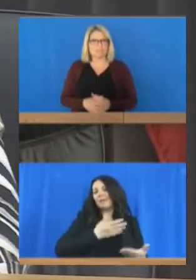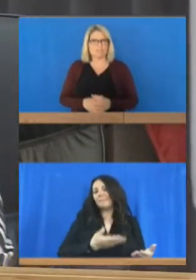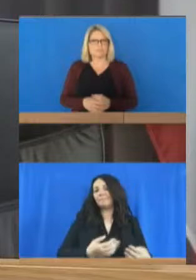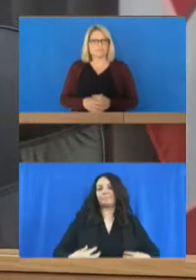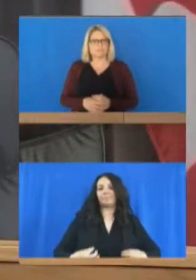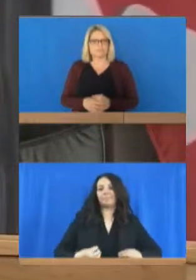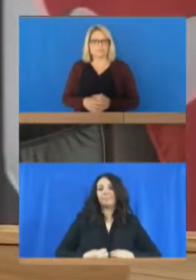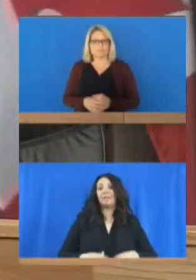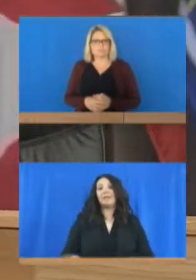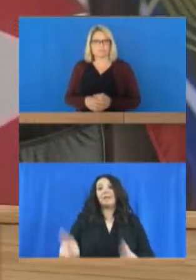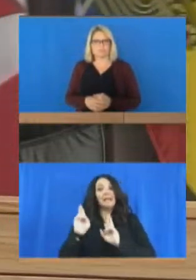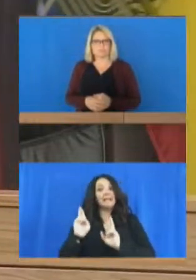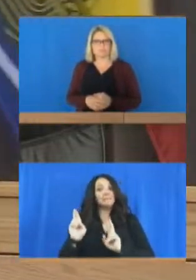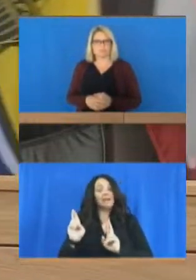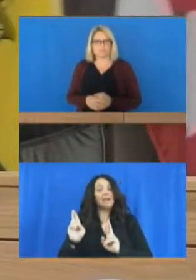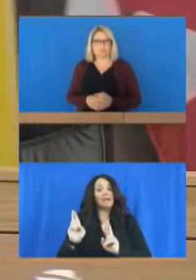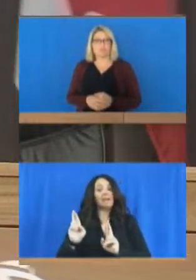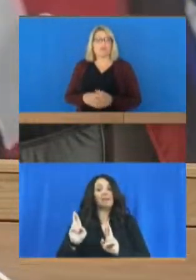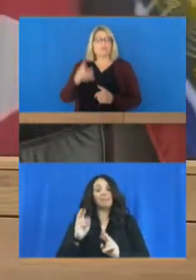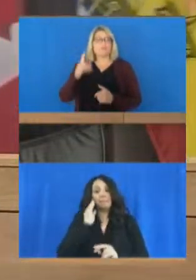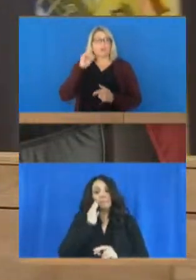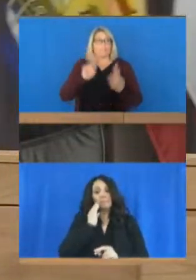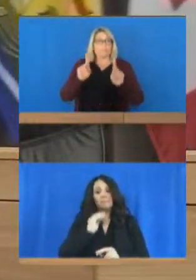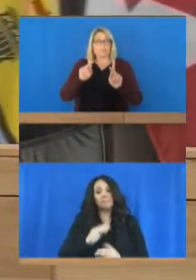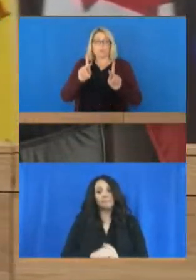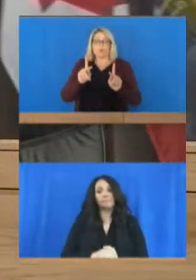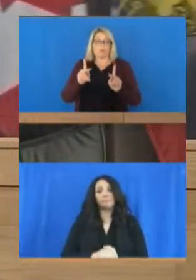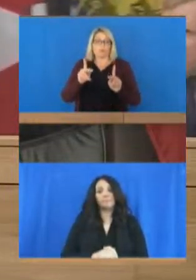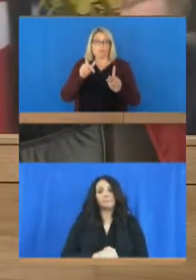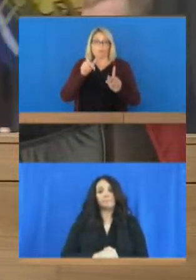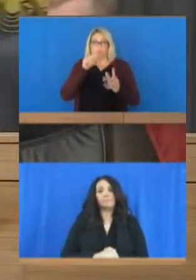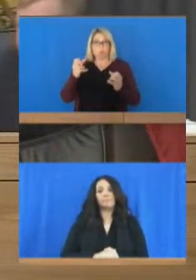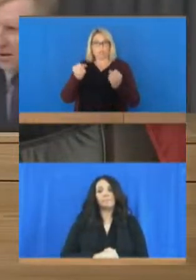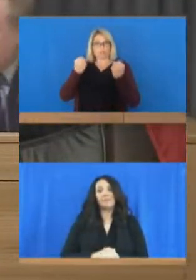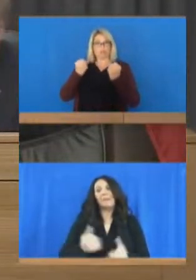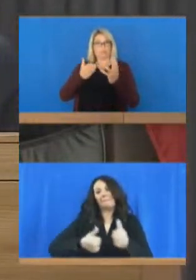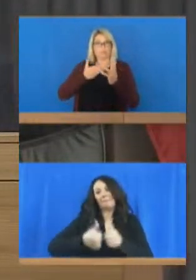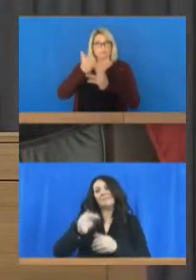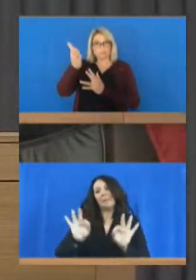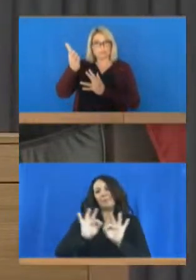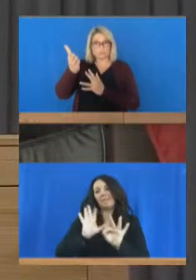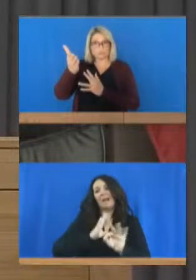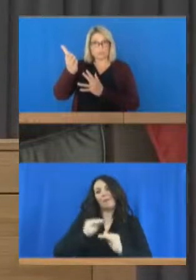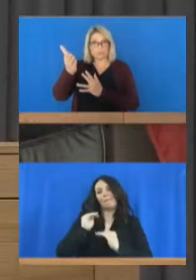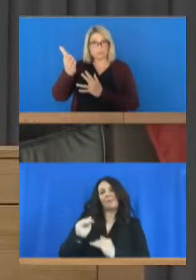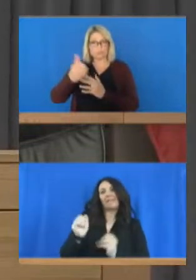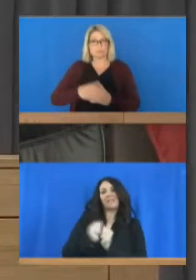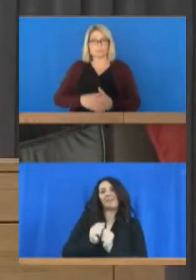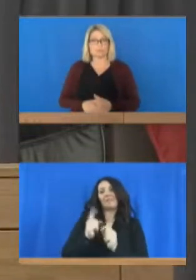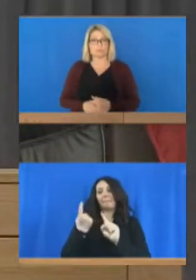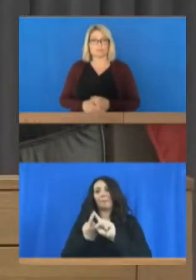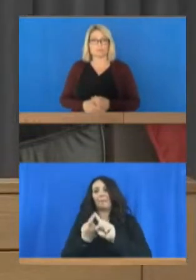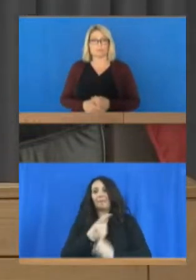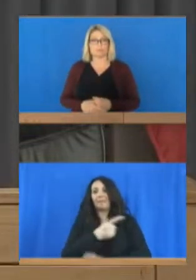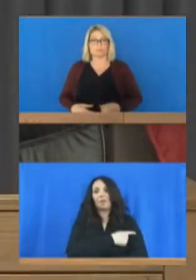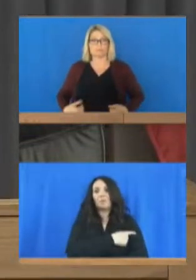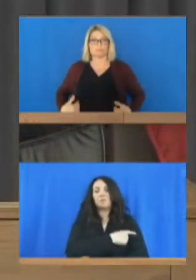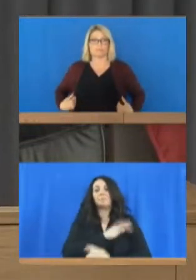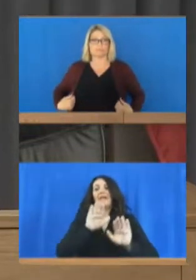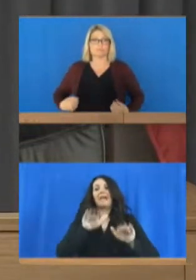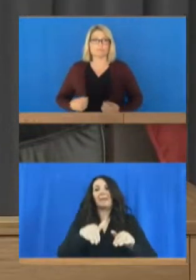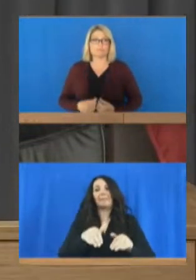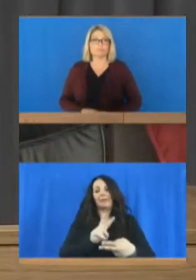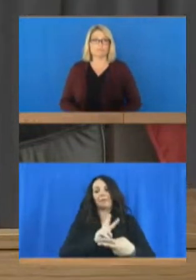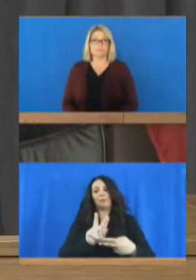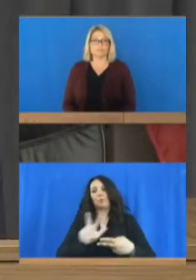Dominic here. Let me check that with folks at Public Safety and get back to you as soon as we're done the press conference. We understand that they can go